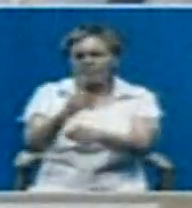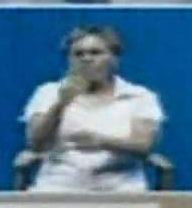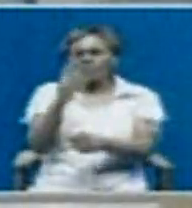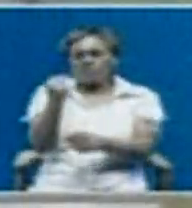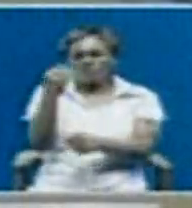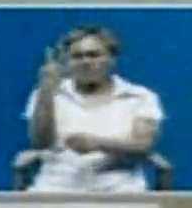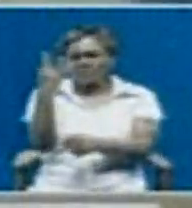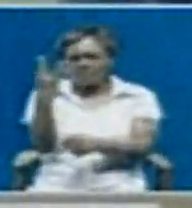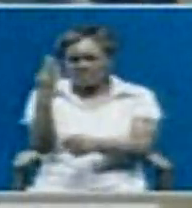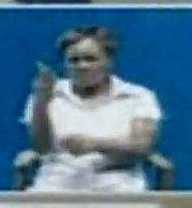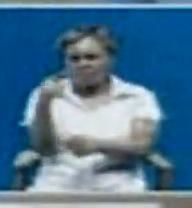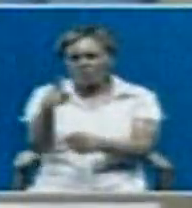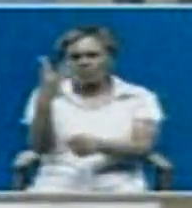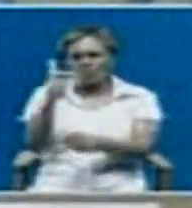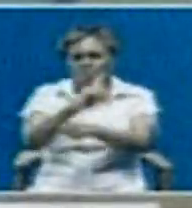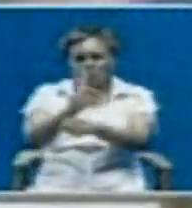25 minutes, 53.4 seconds.